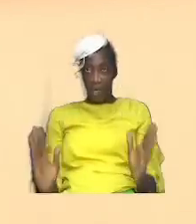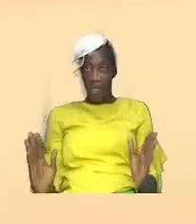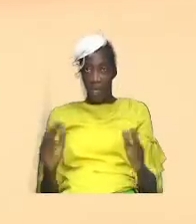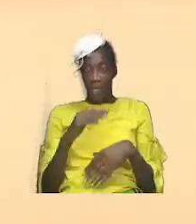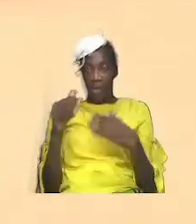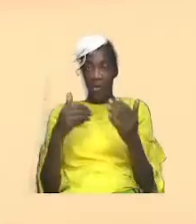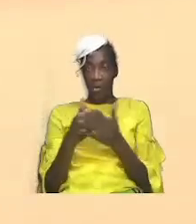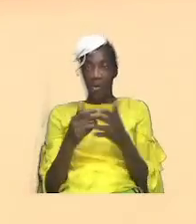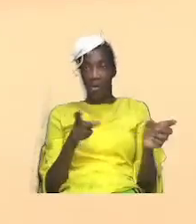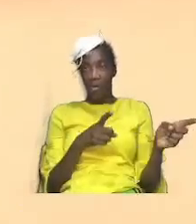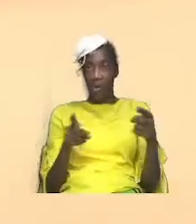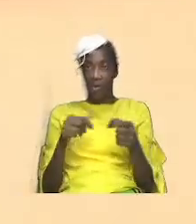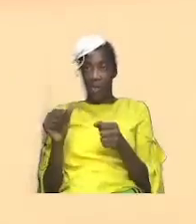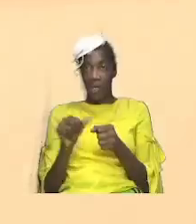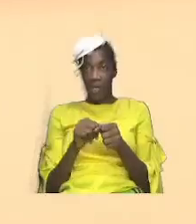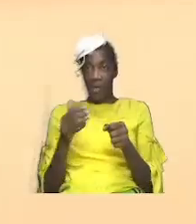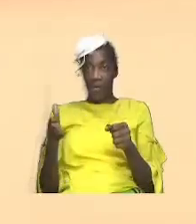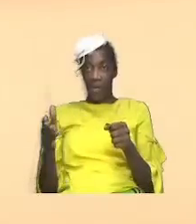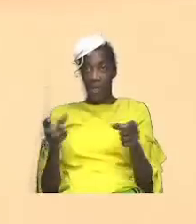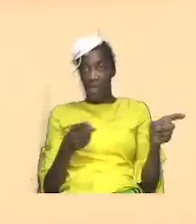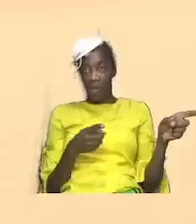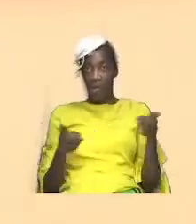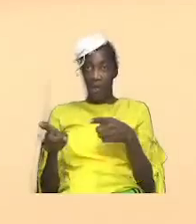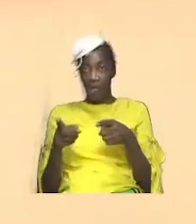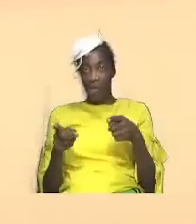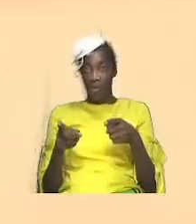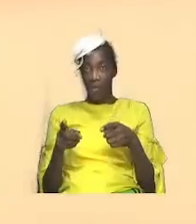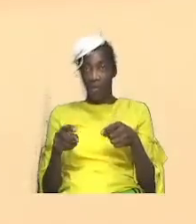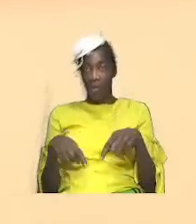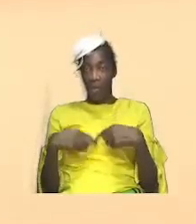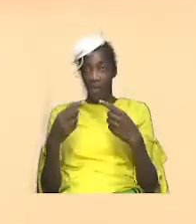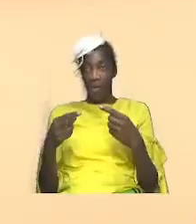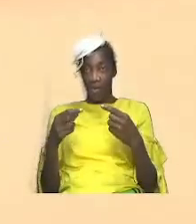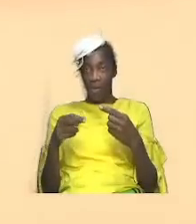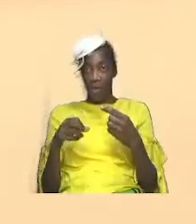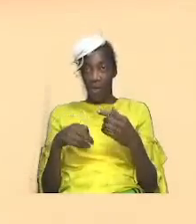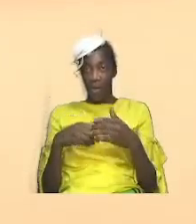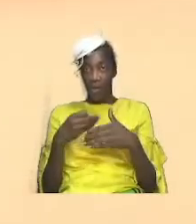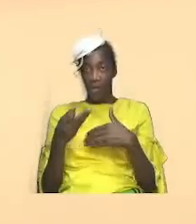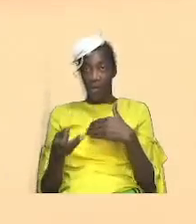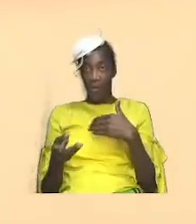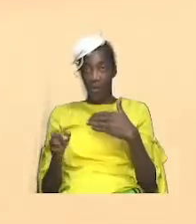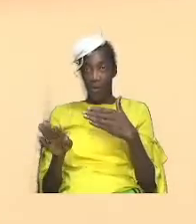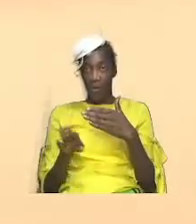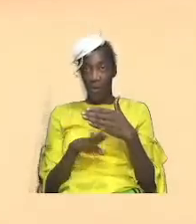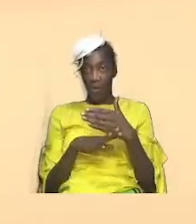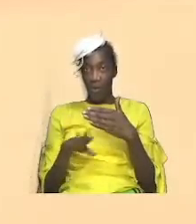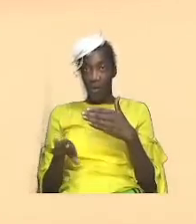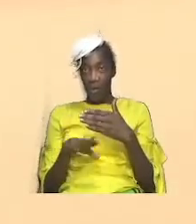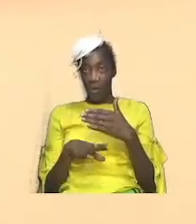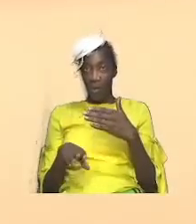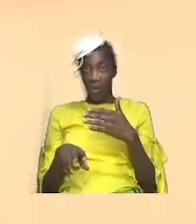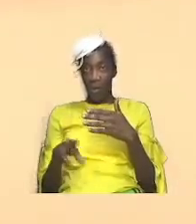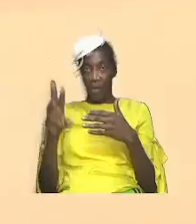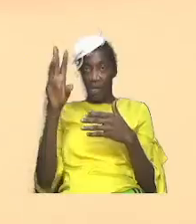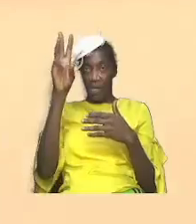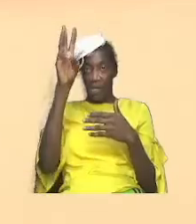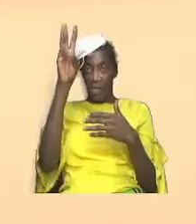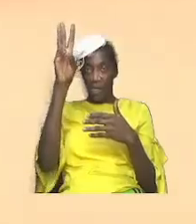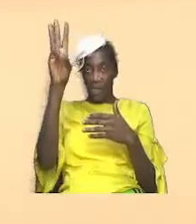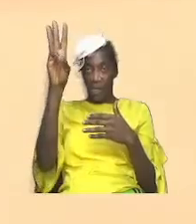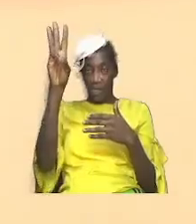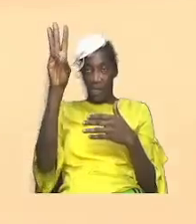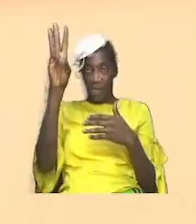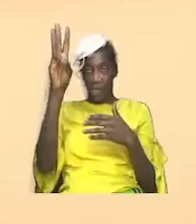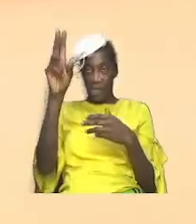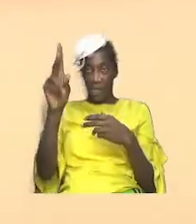doing. And everything that we do is going to fall under 6 types of material.